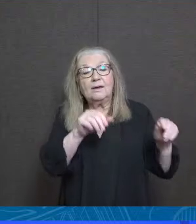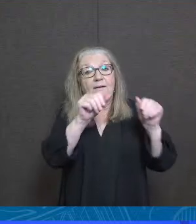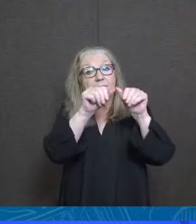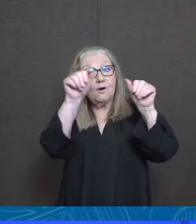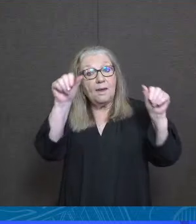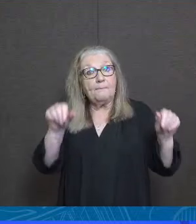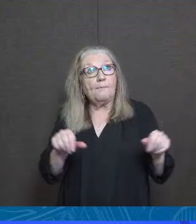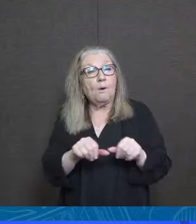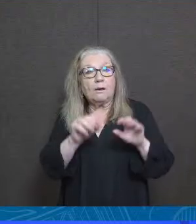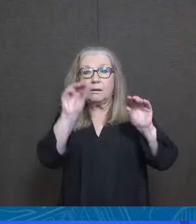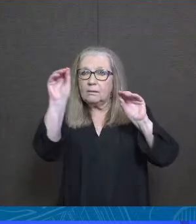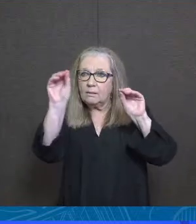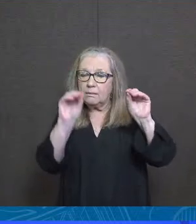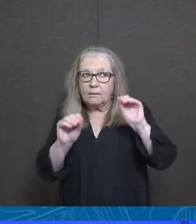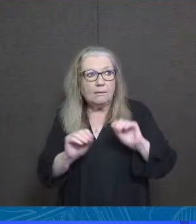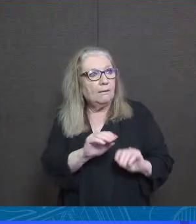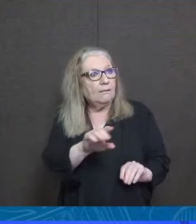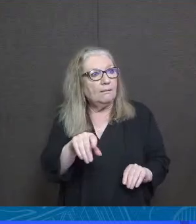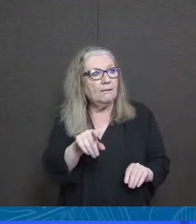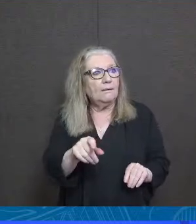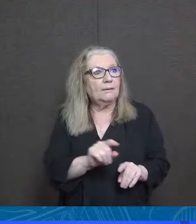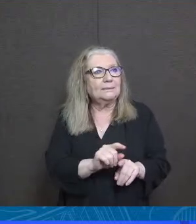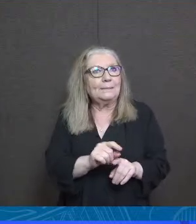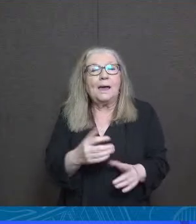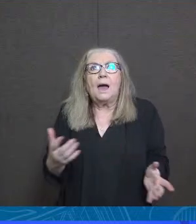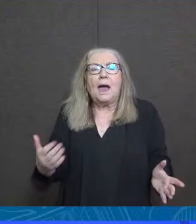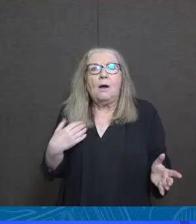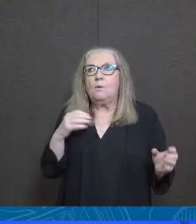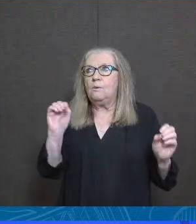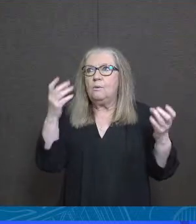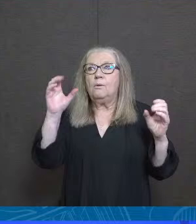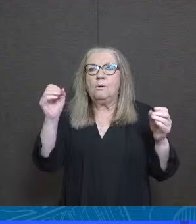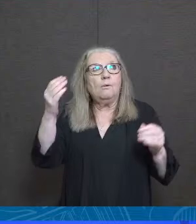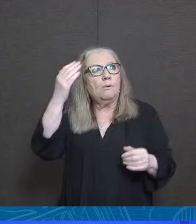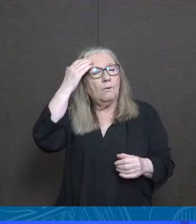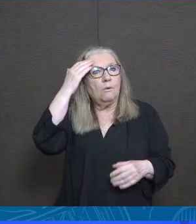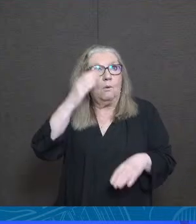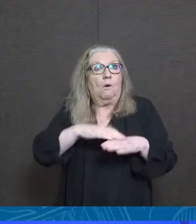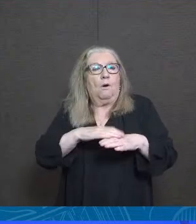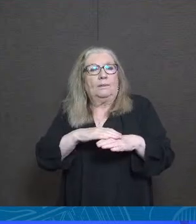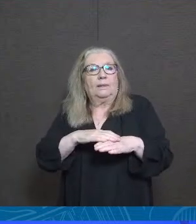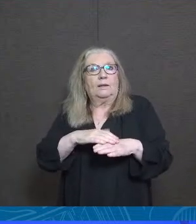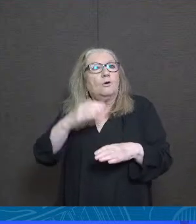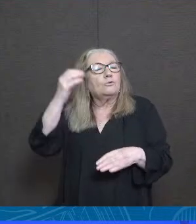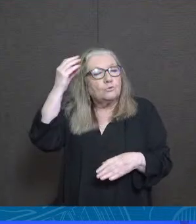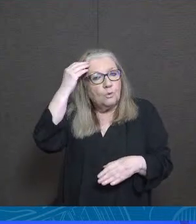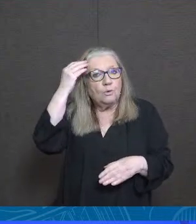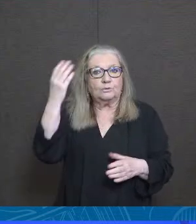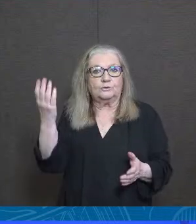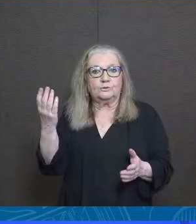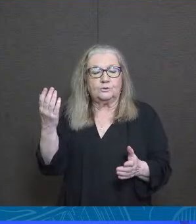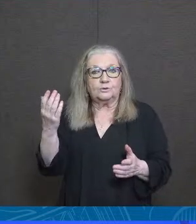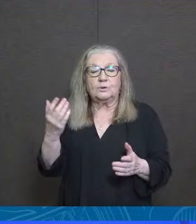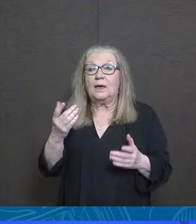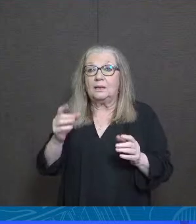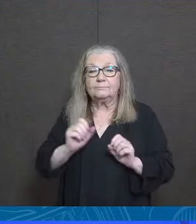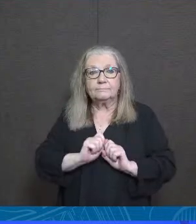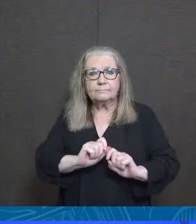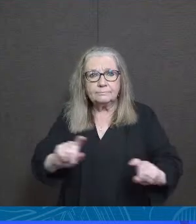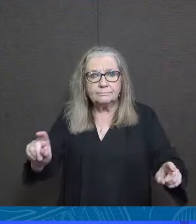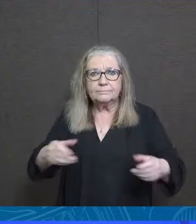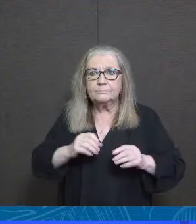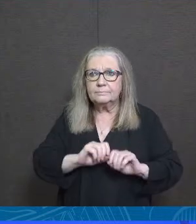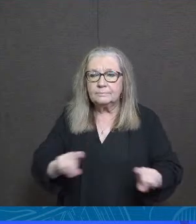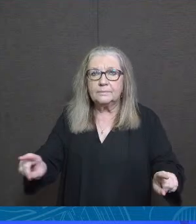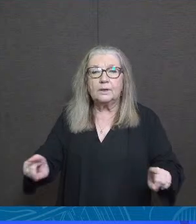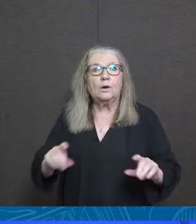and forecasting, preparedness and response capabilities, and warning, dissemination, and communication.